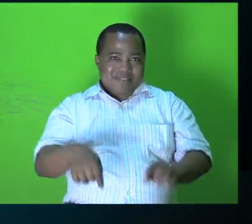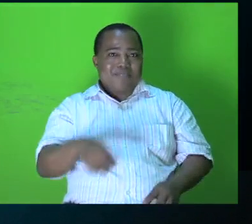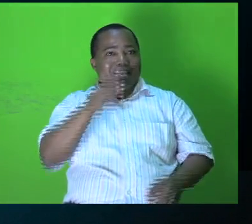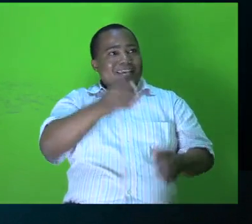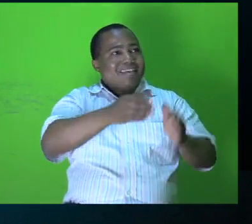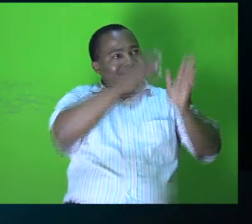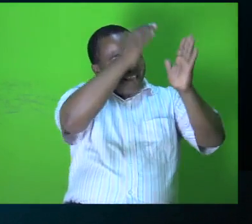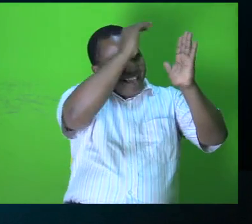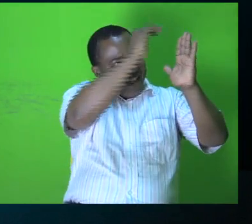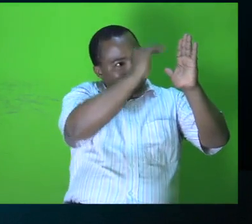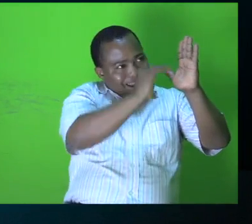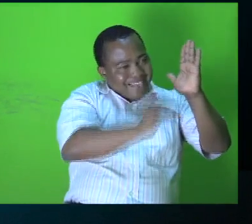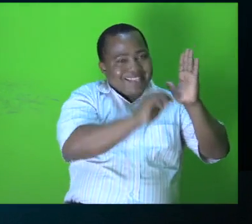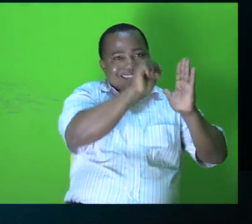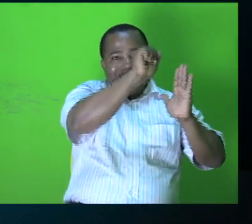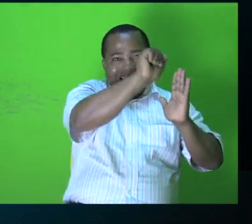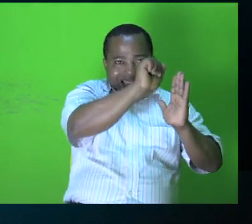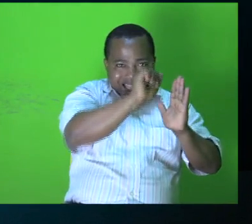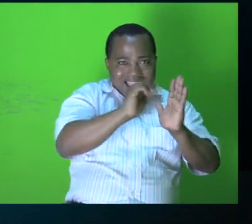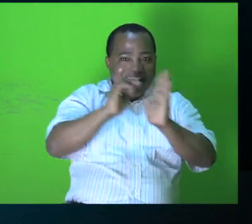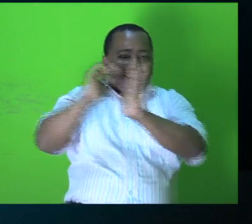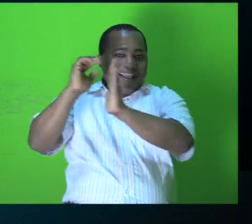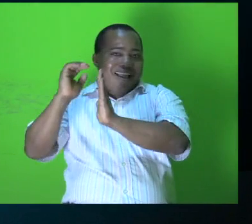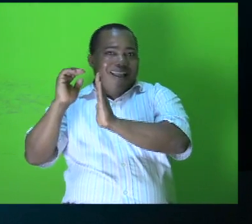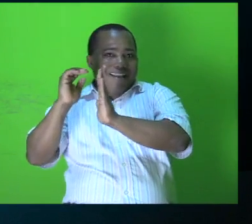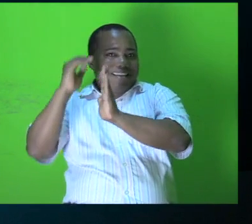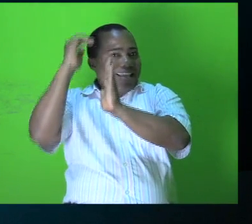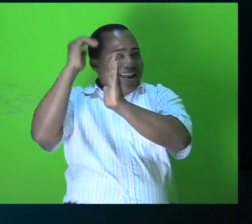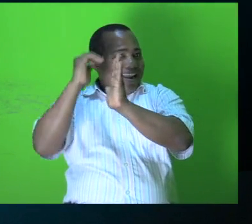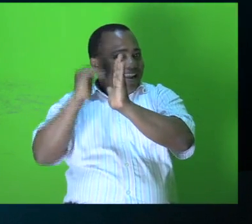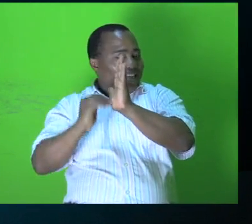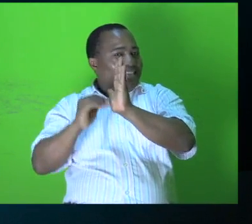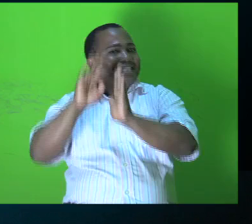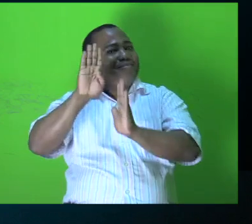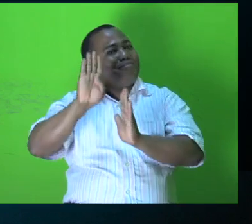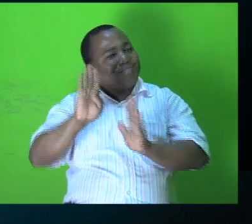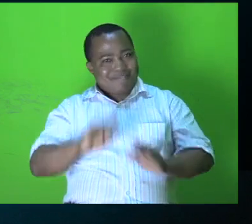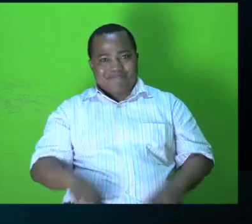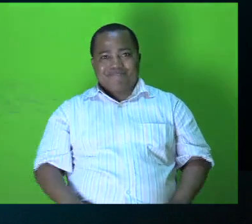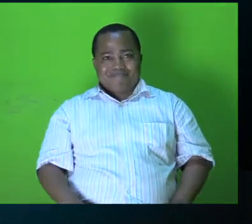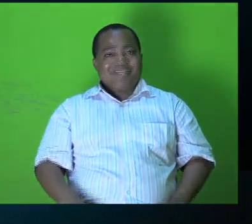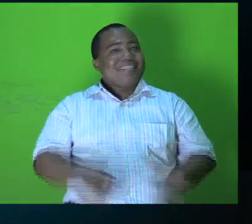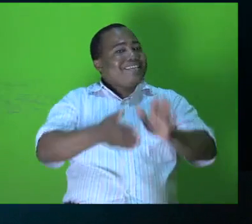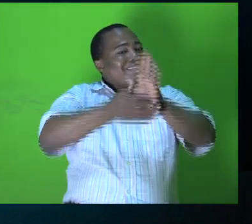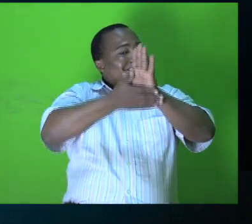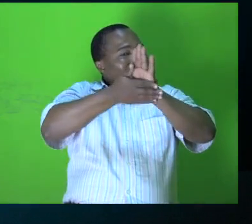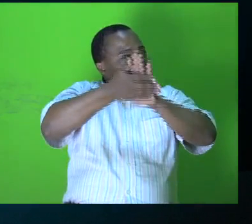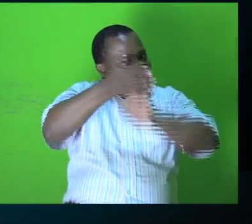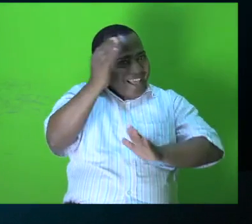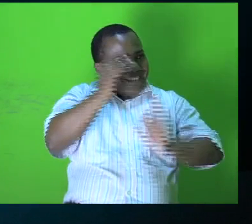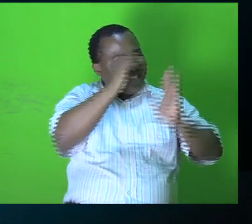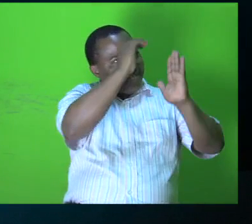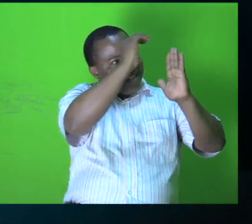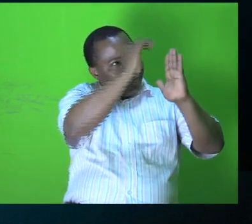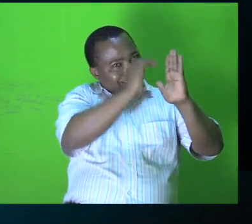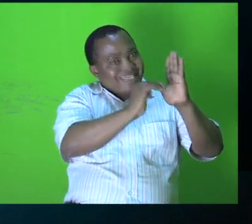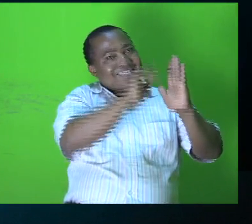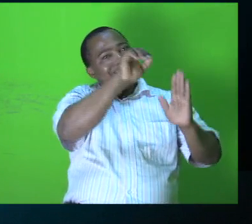list A and we have a list B. So I'm starting with the list